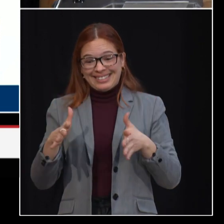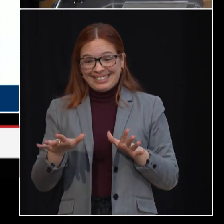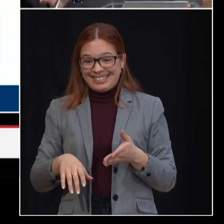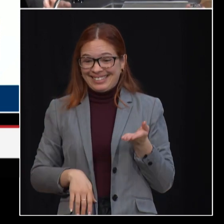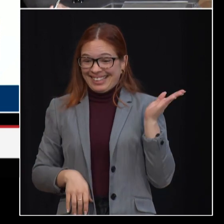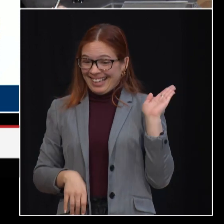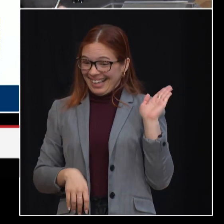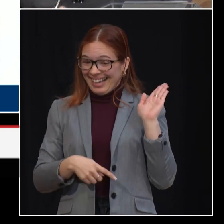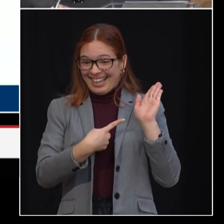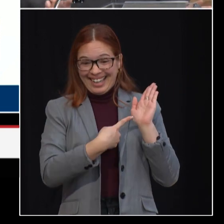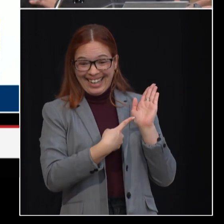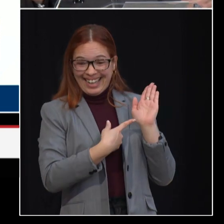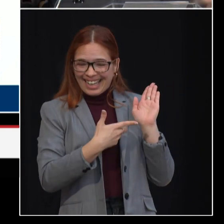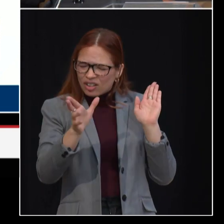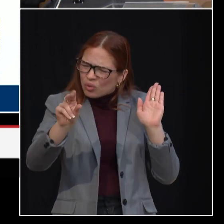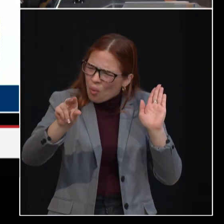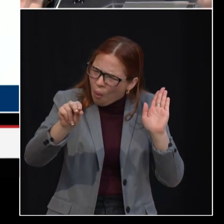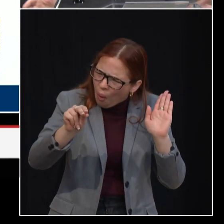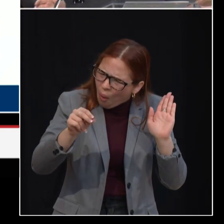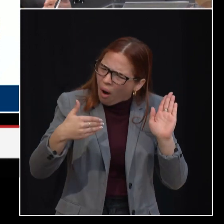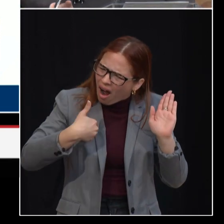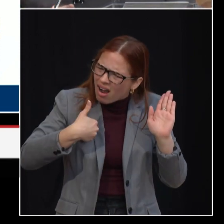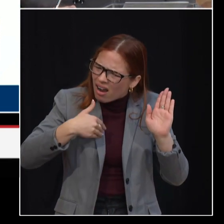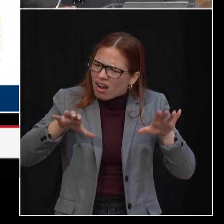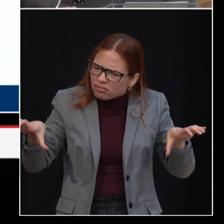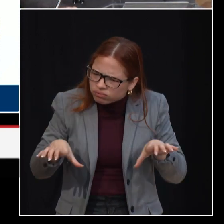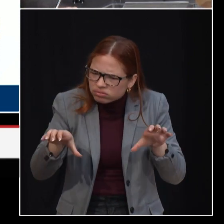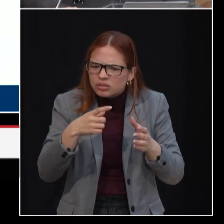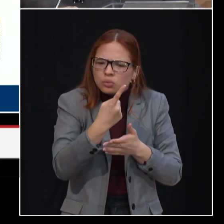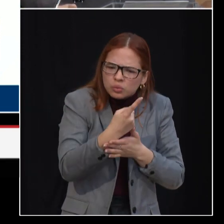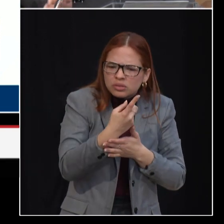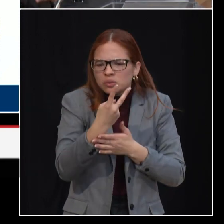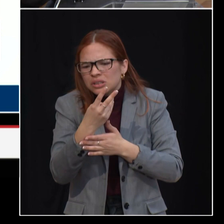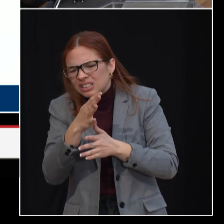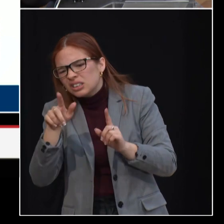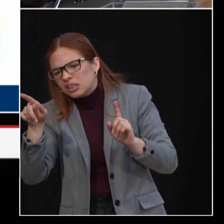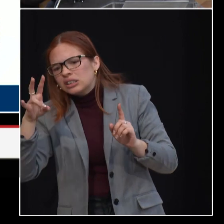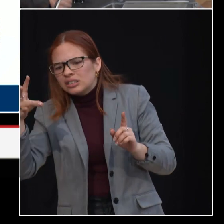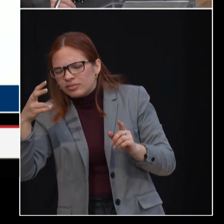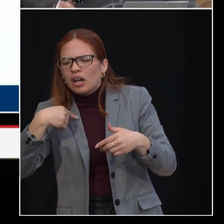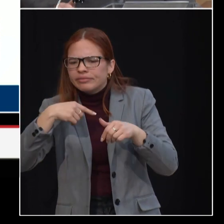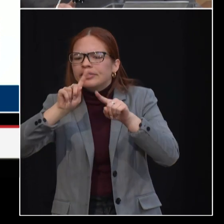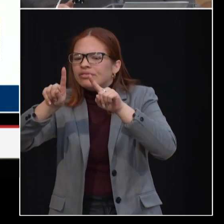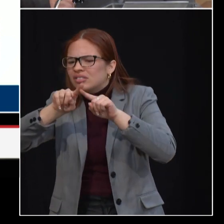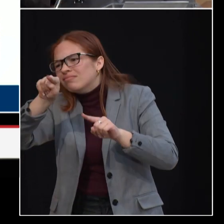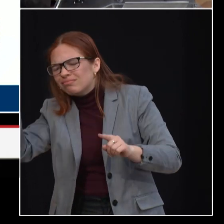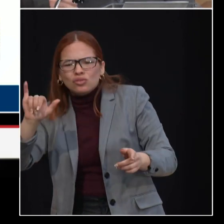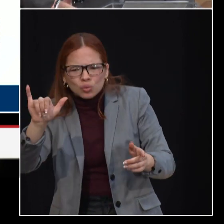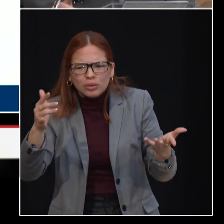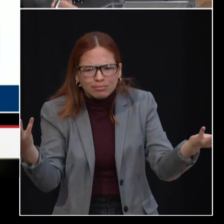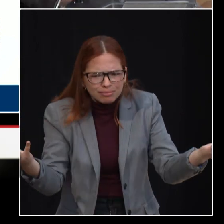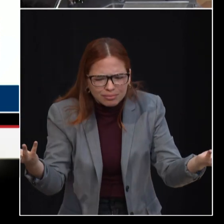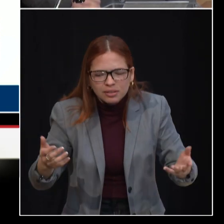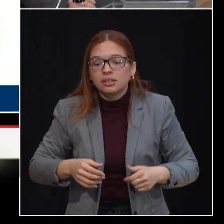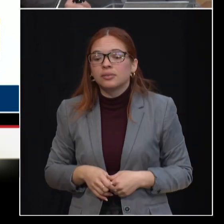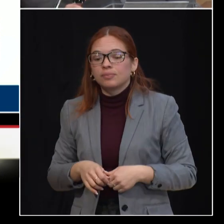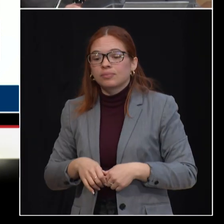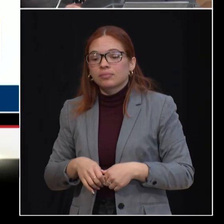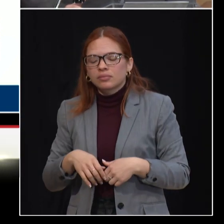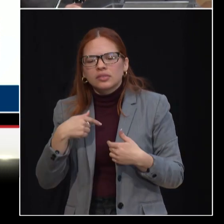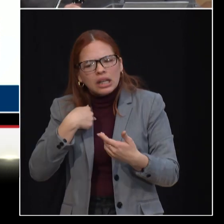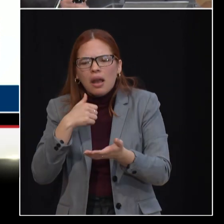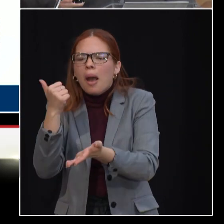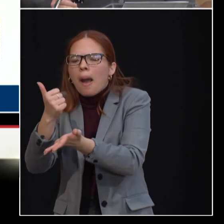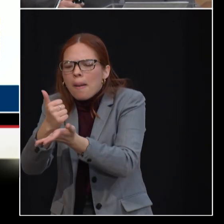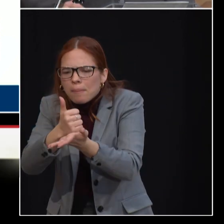say briefly, we do 1 or 2 or 17 other things. We work to help people get, contracts with the federal government